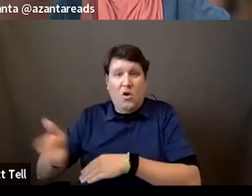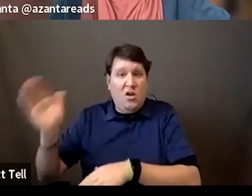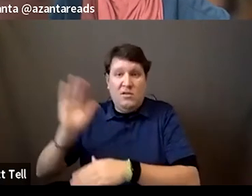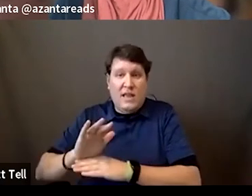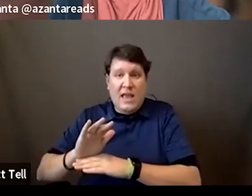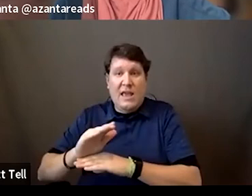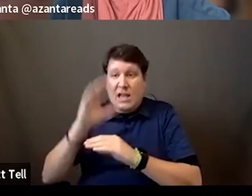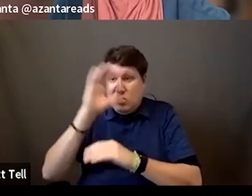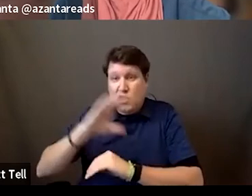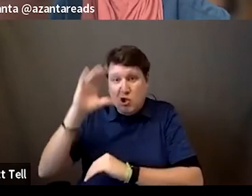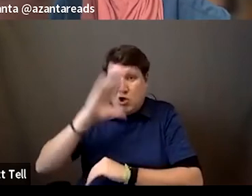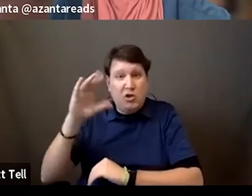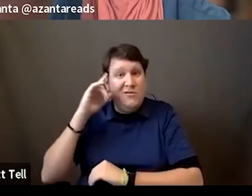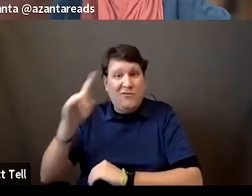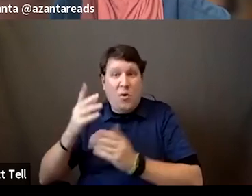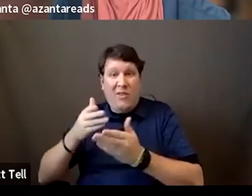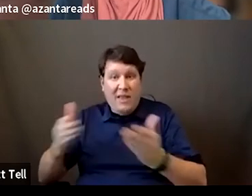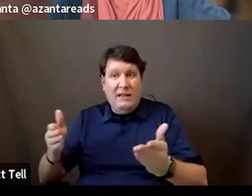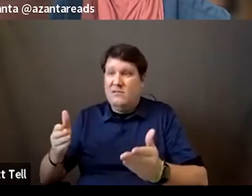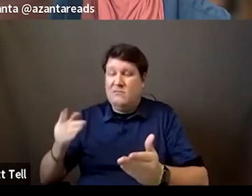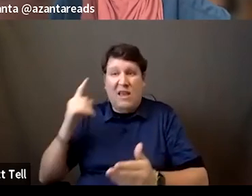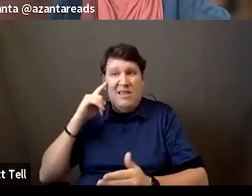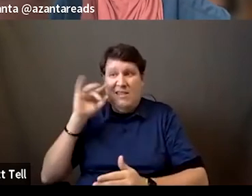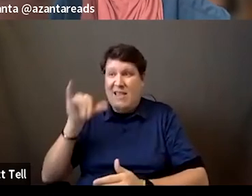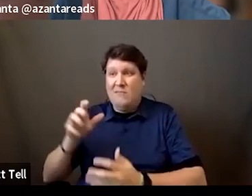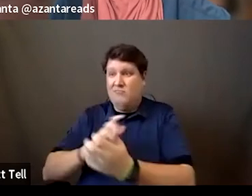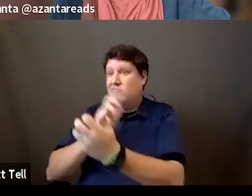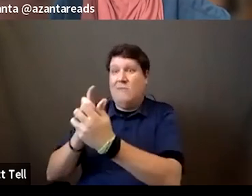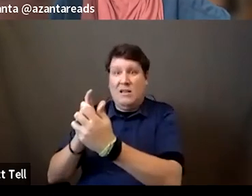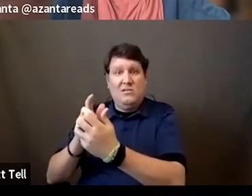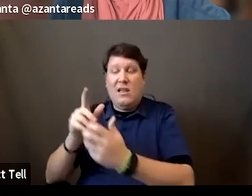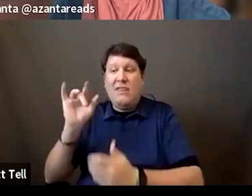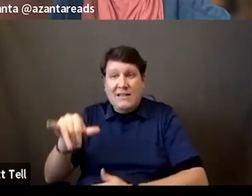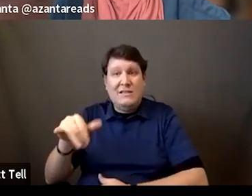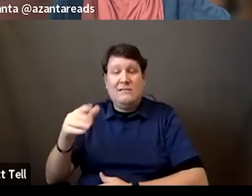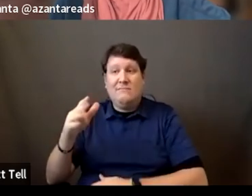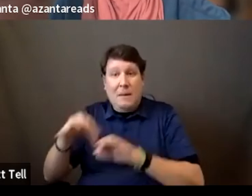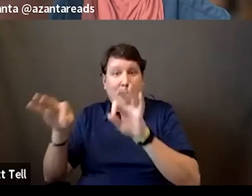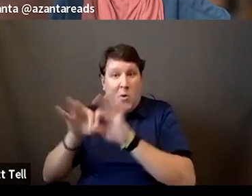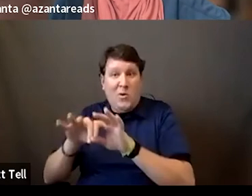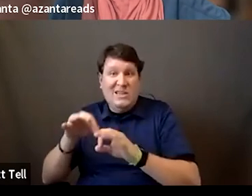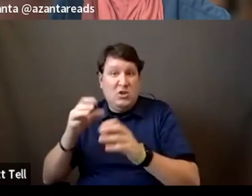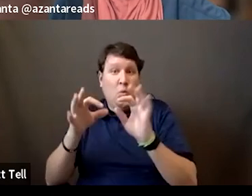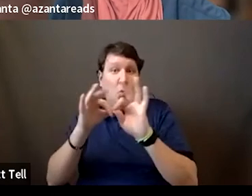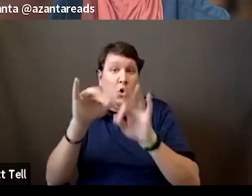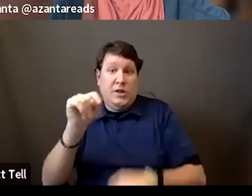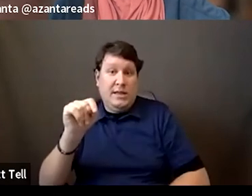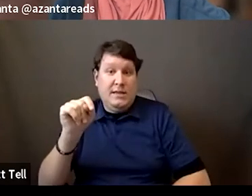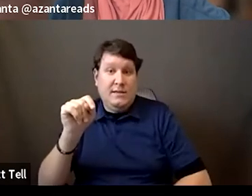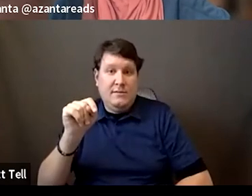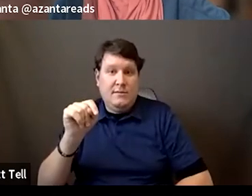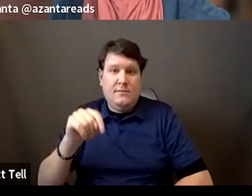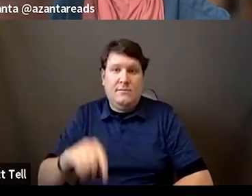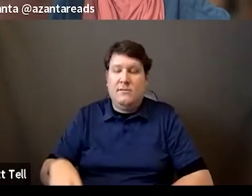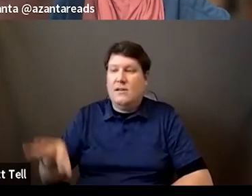of companies, including publishing. There are different sides to BookTok. There's, you know, the fantasy side, there's YA,